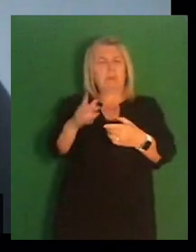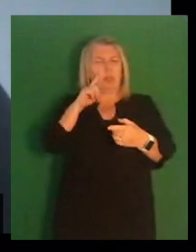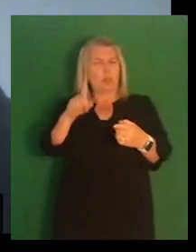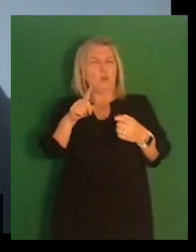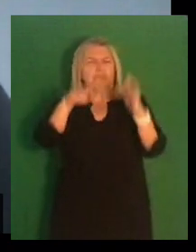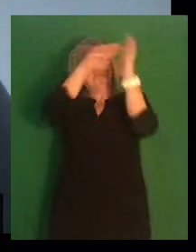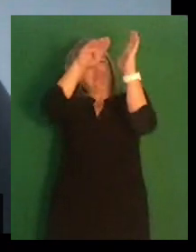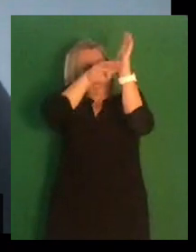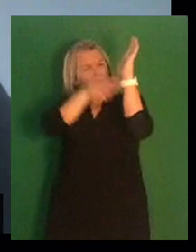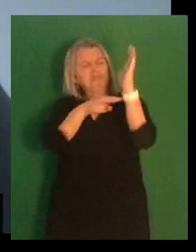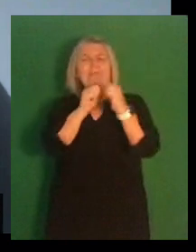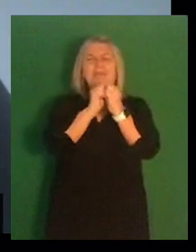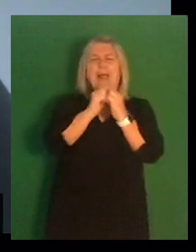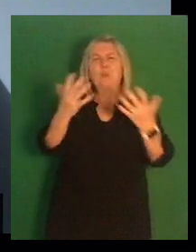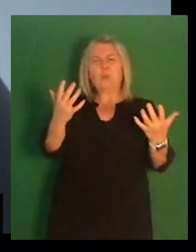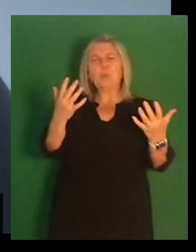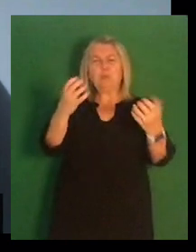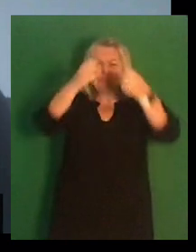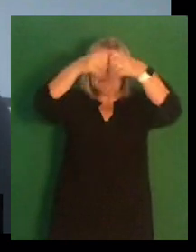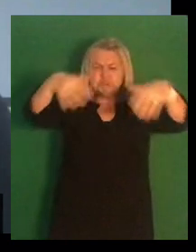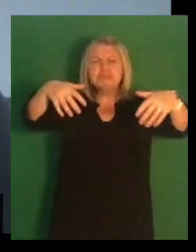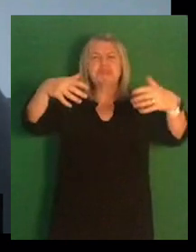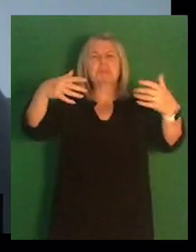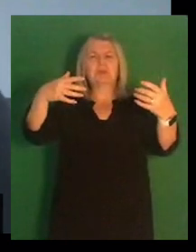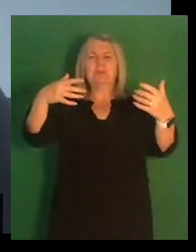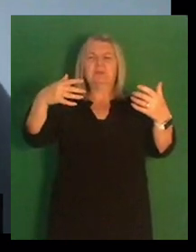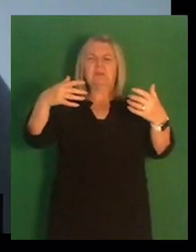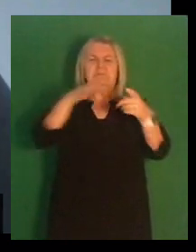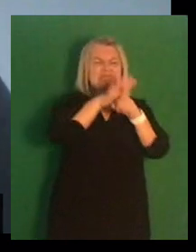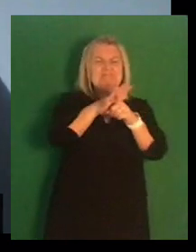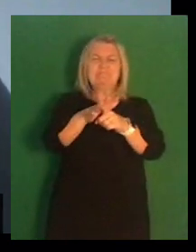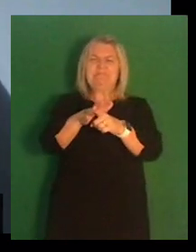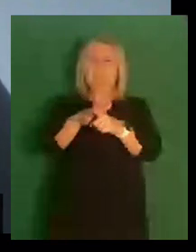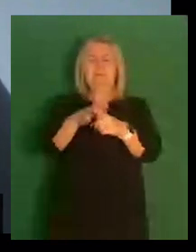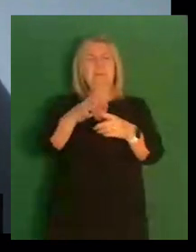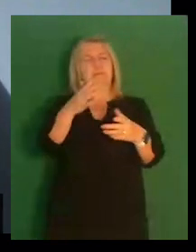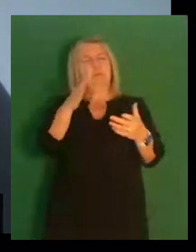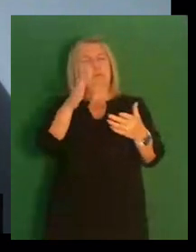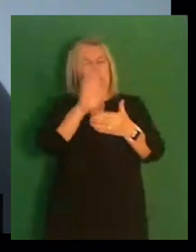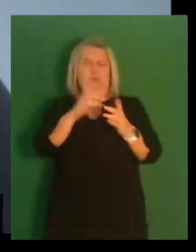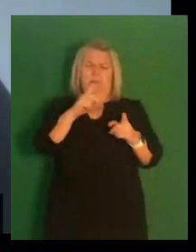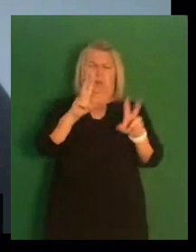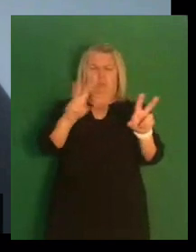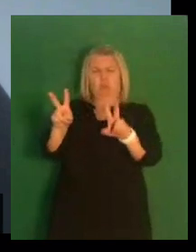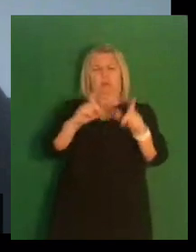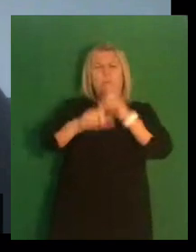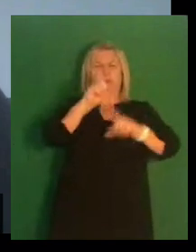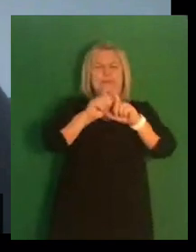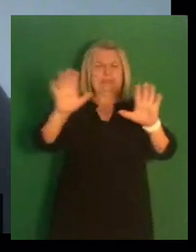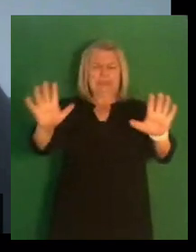value in a way that allows us to sort of question and bring people together in a much